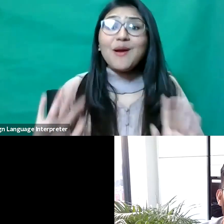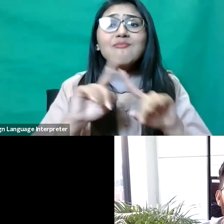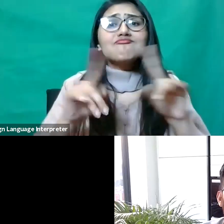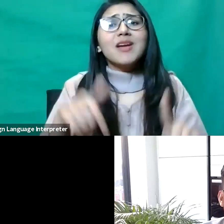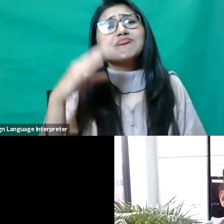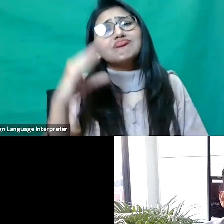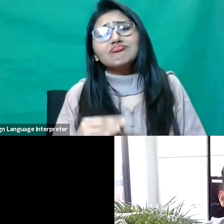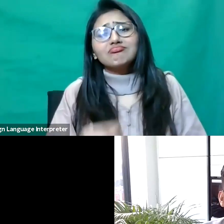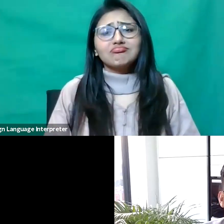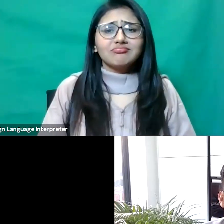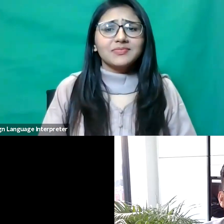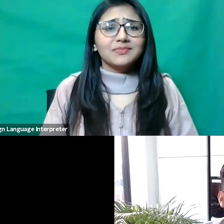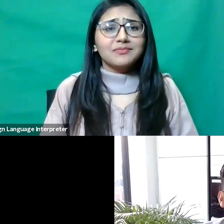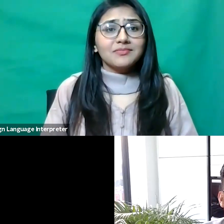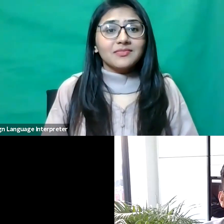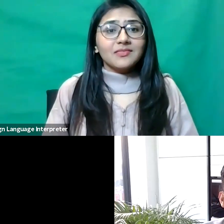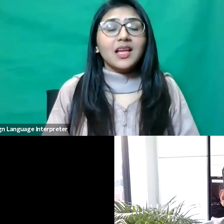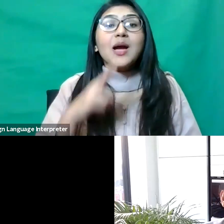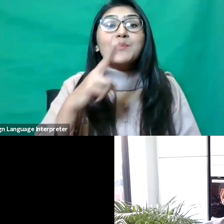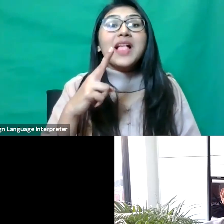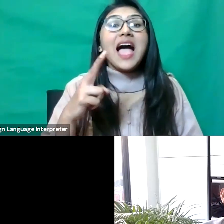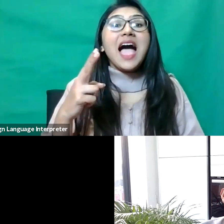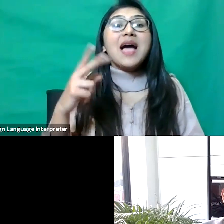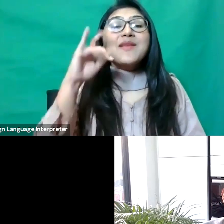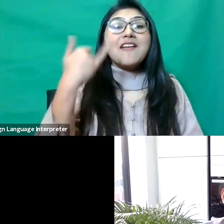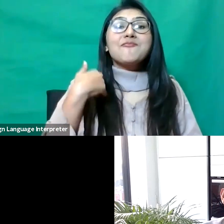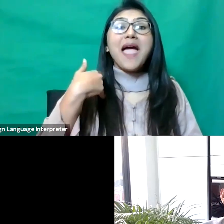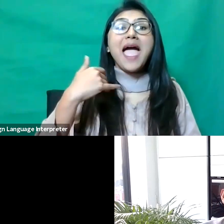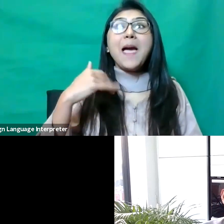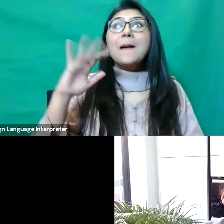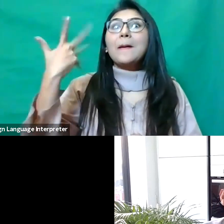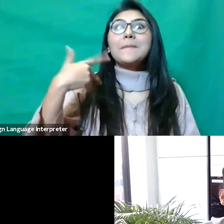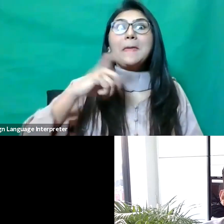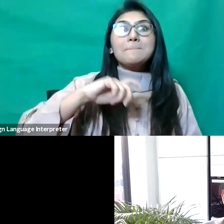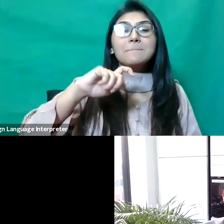go to Pakistan, because my dad lives in Pakistan, whenever I go out there, then